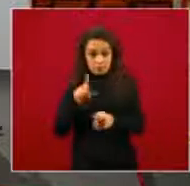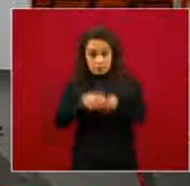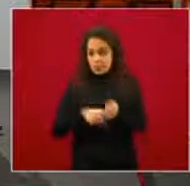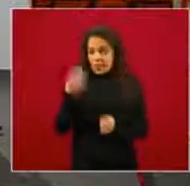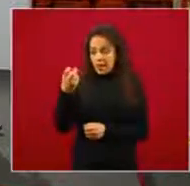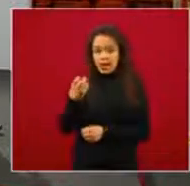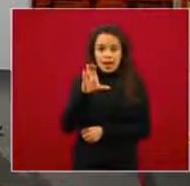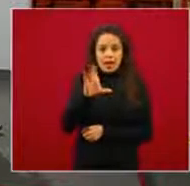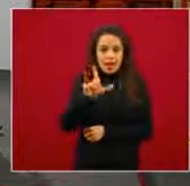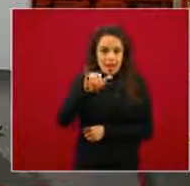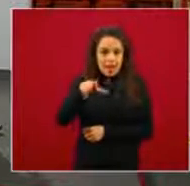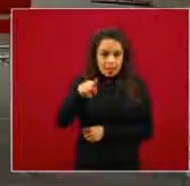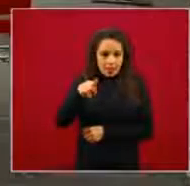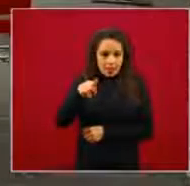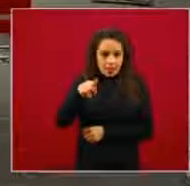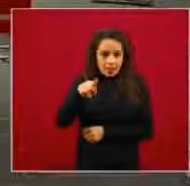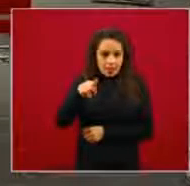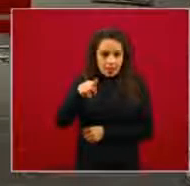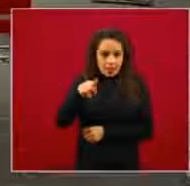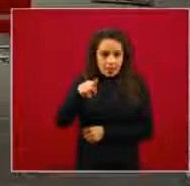flow of people, the customers,